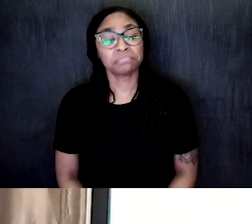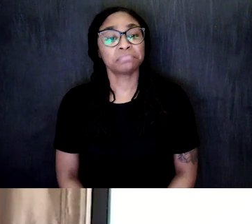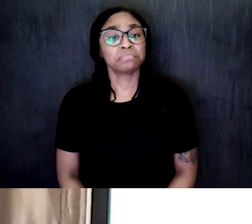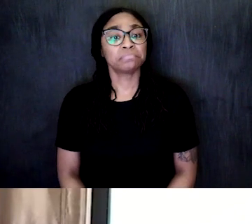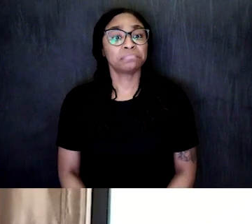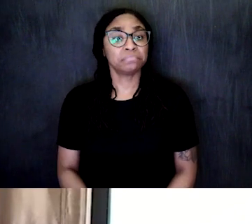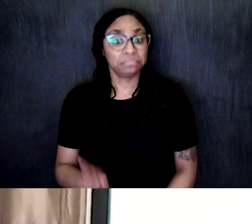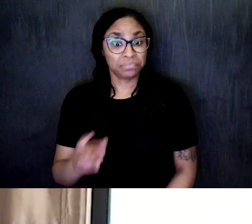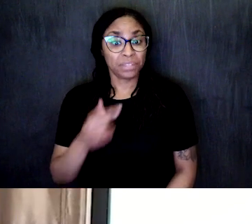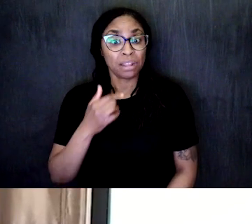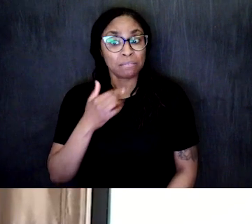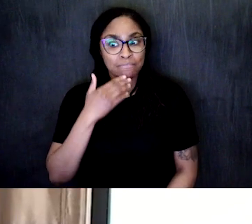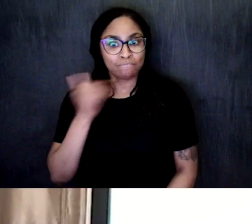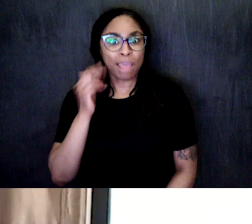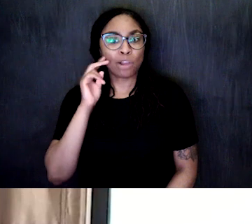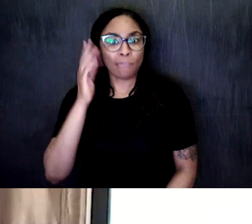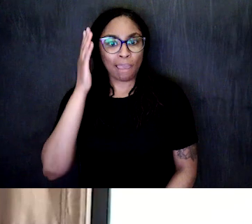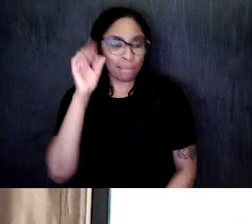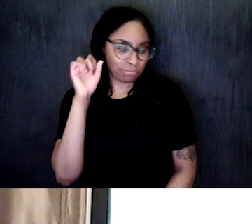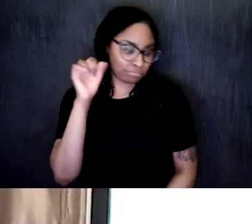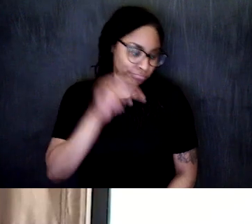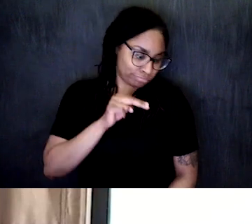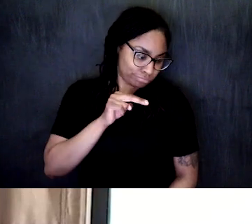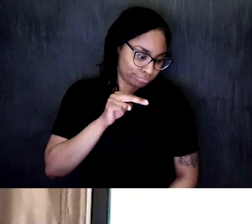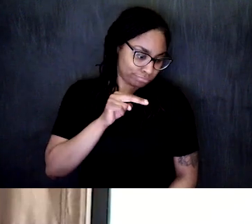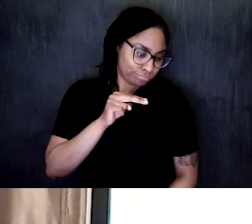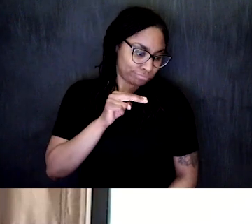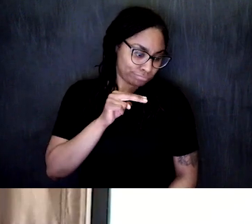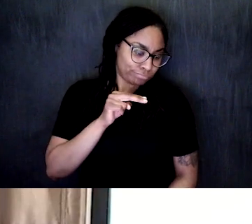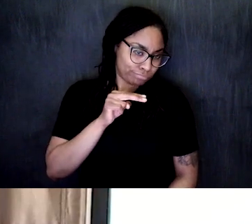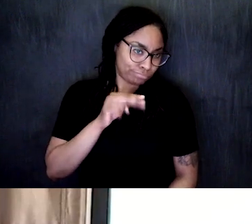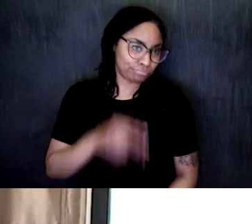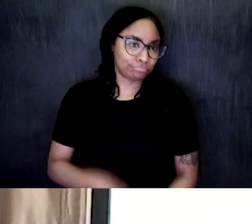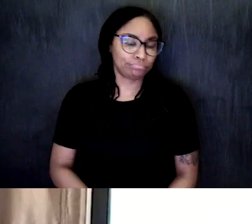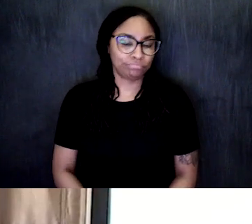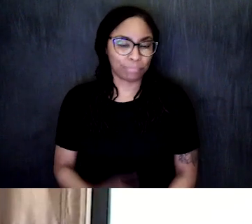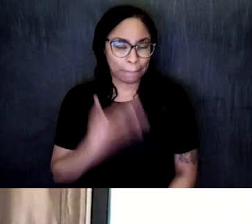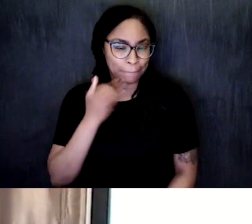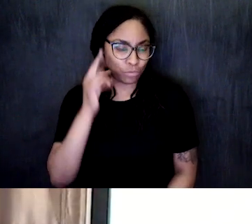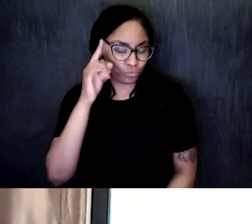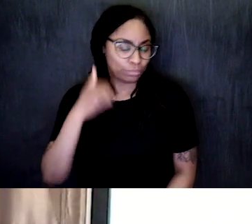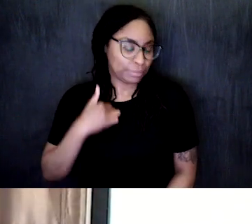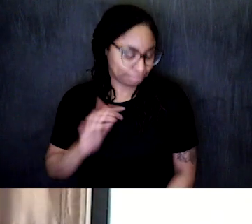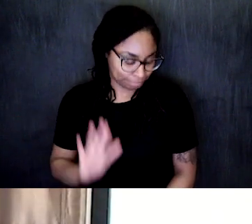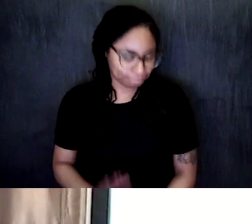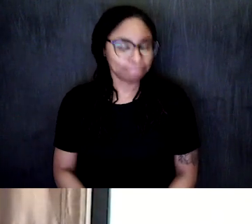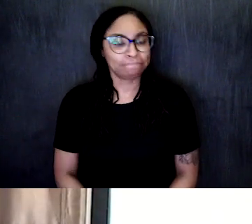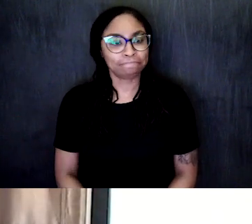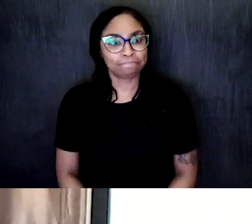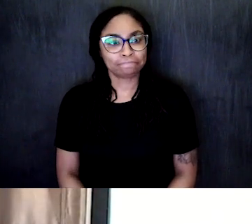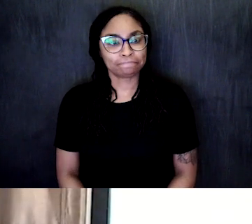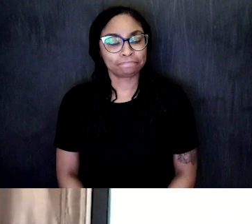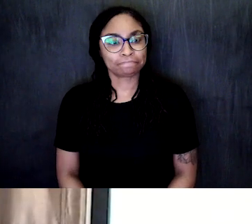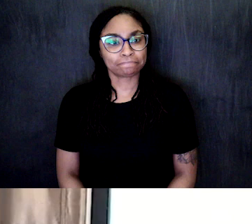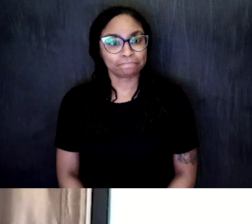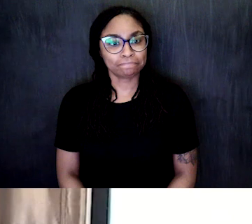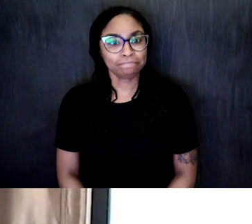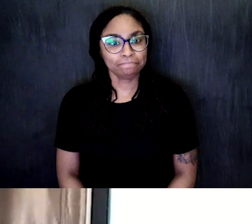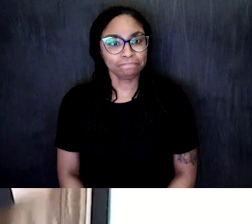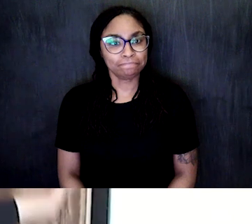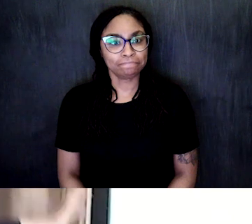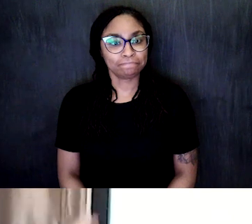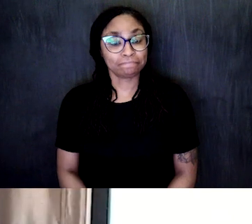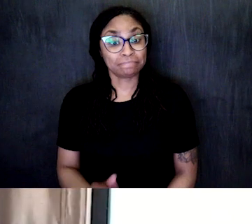I find for me, I do better with my head looking down. Sounds like you do too. Now we're going to use that